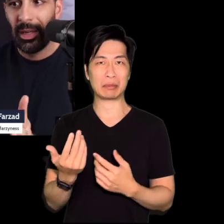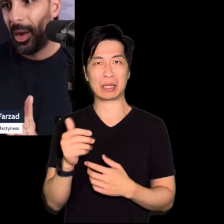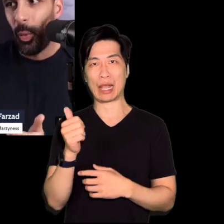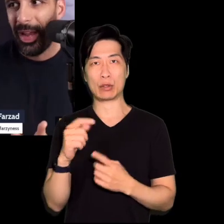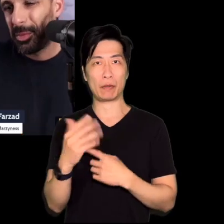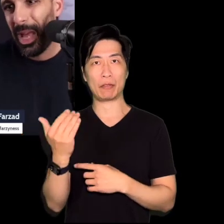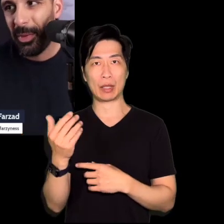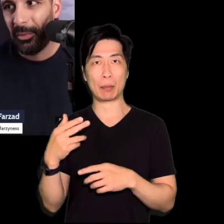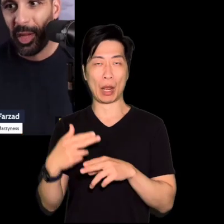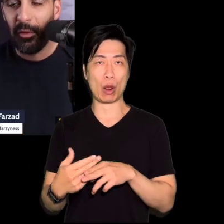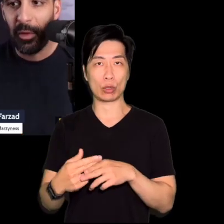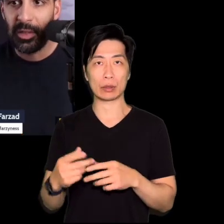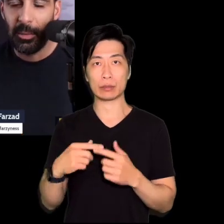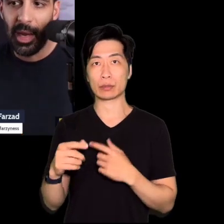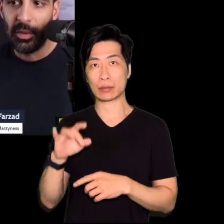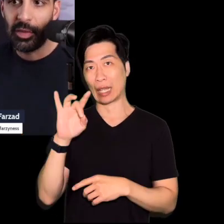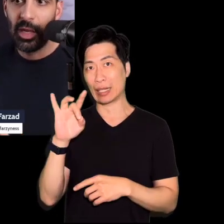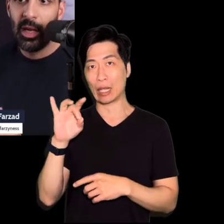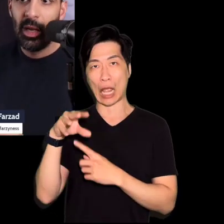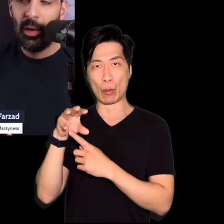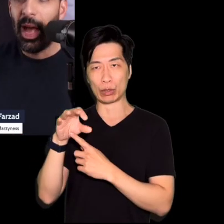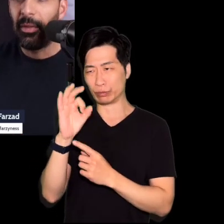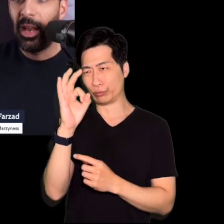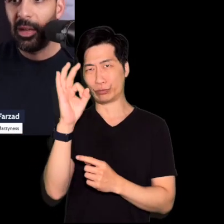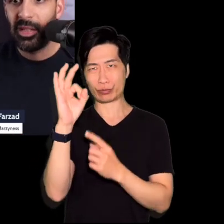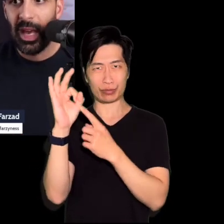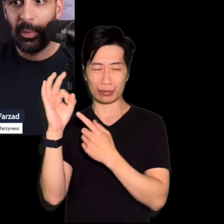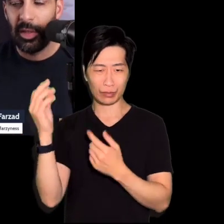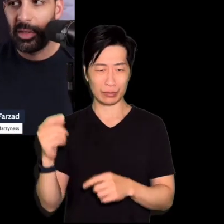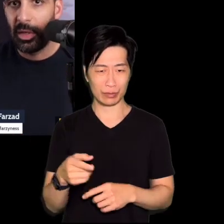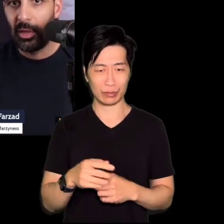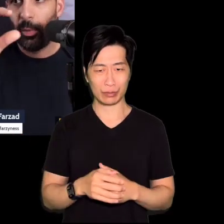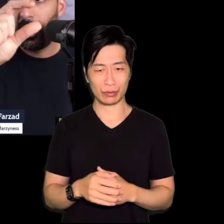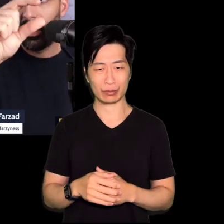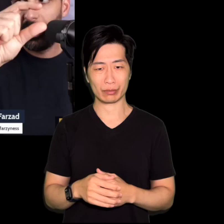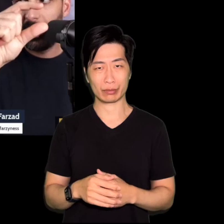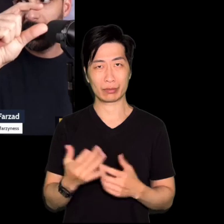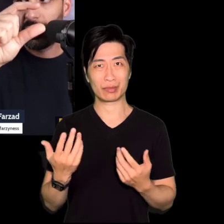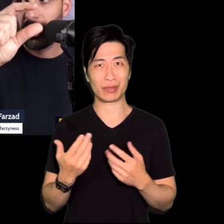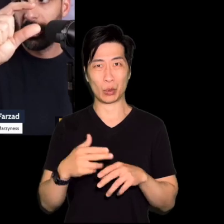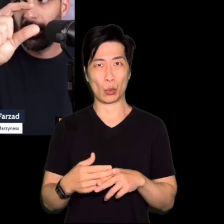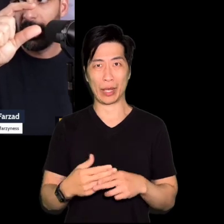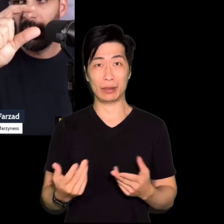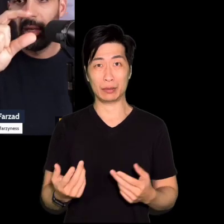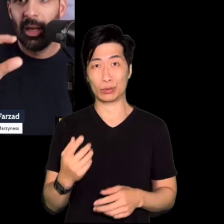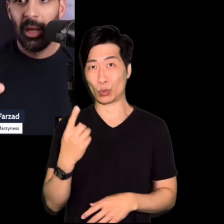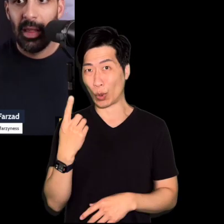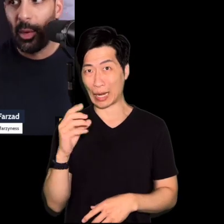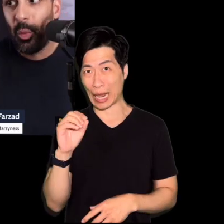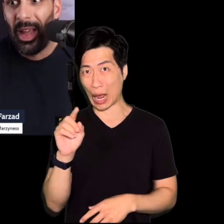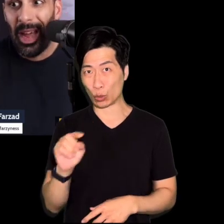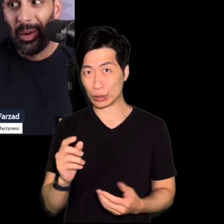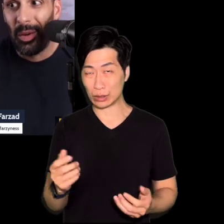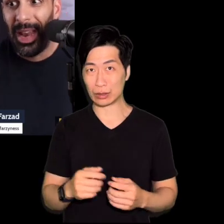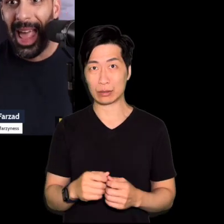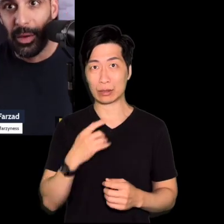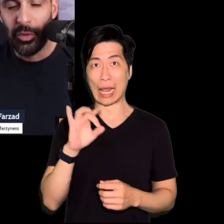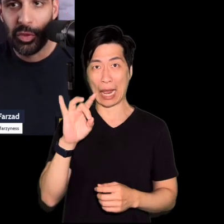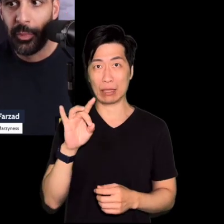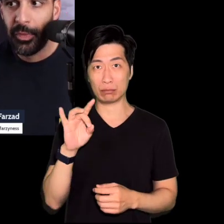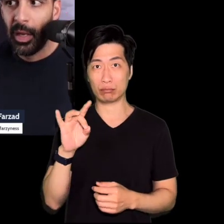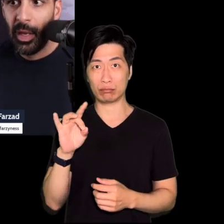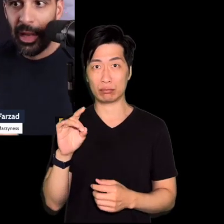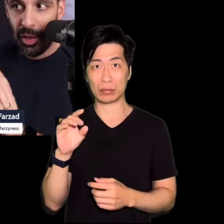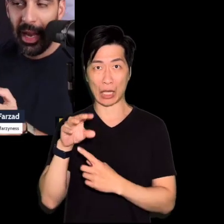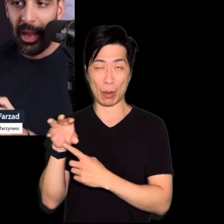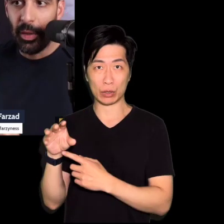computer that weighs maybe 10, 15 pounds. And you have 8 of these cameras that are no bigger than this, you know, that weigh, I don't know, an